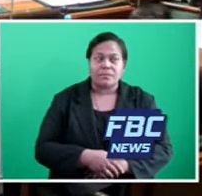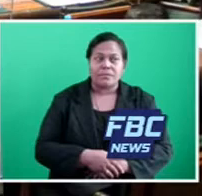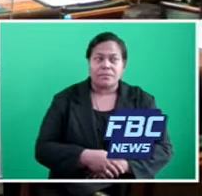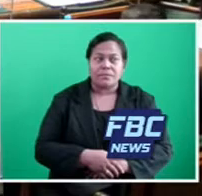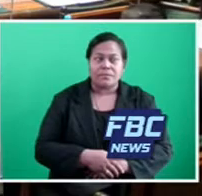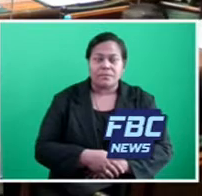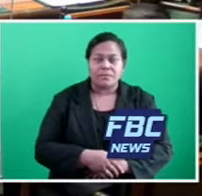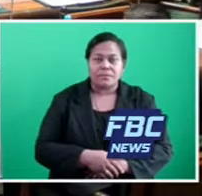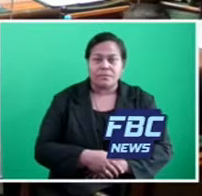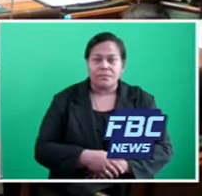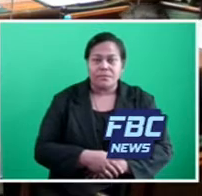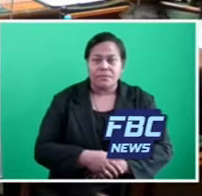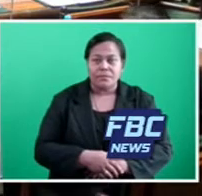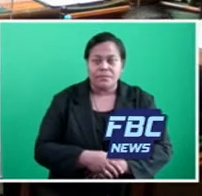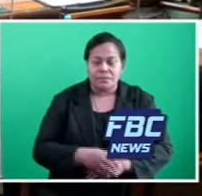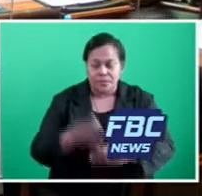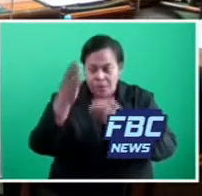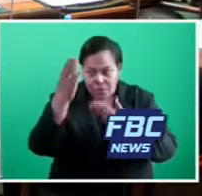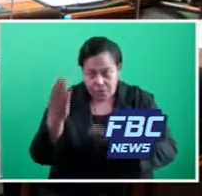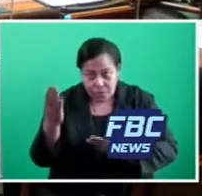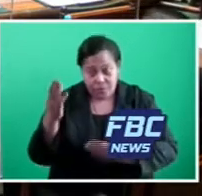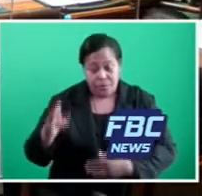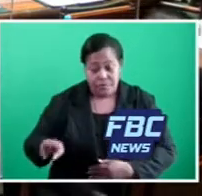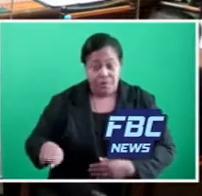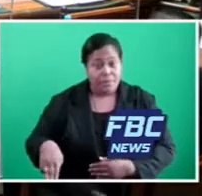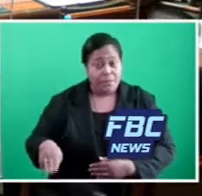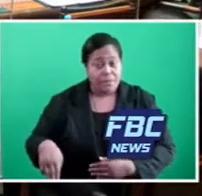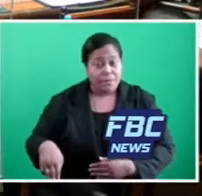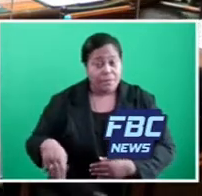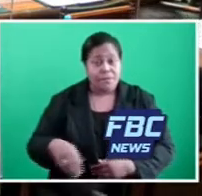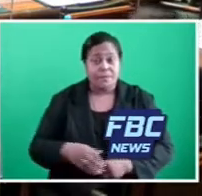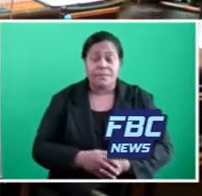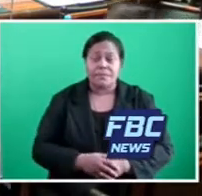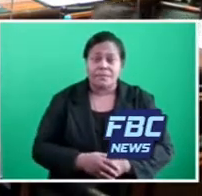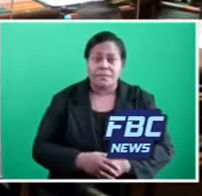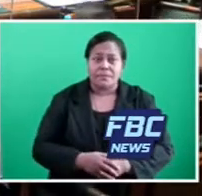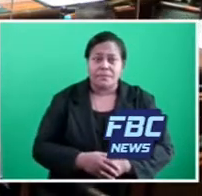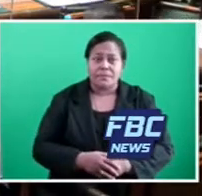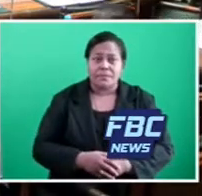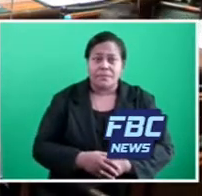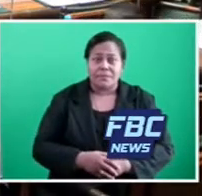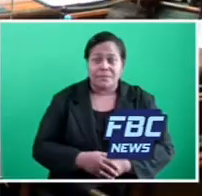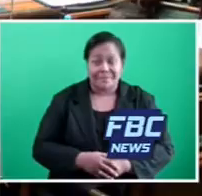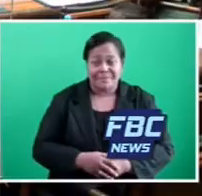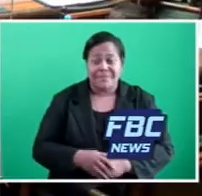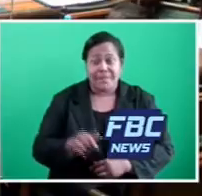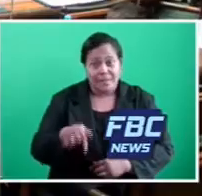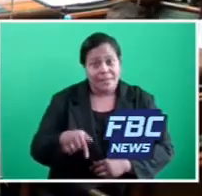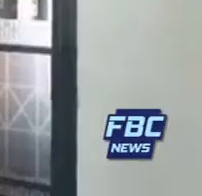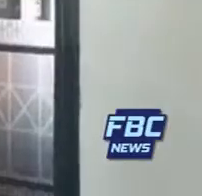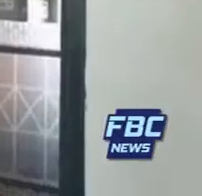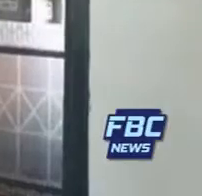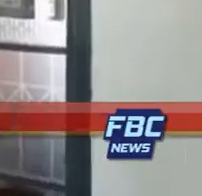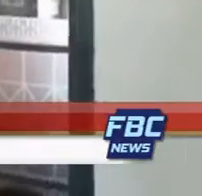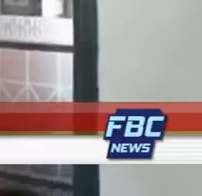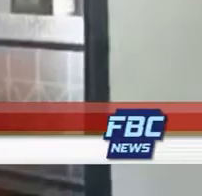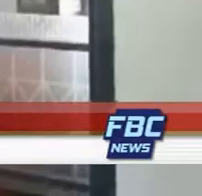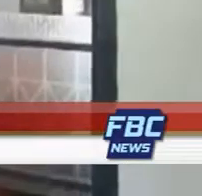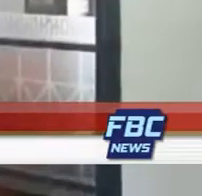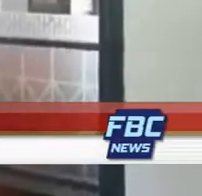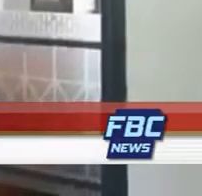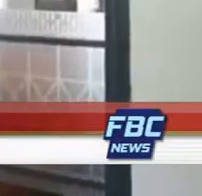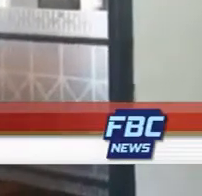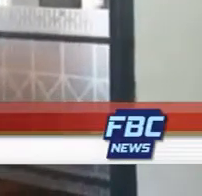the Speaker's response, having written to him yesterday raising their concern with the petition's dismissal. Our stance